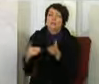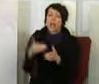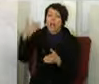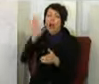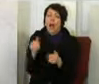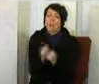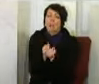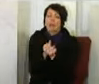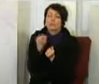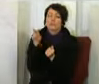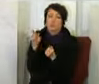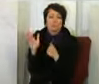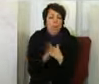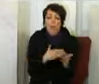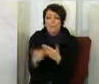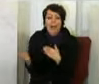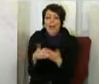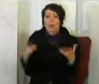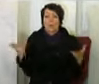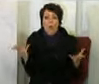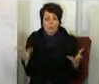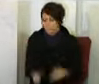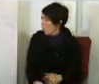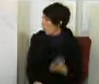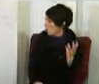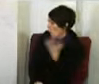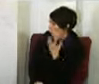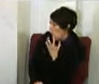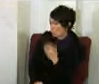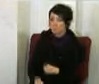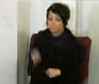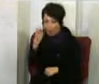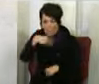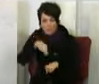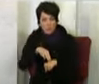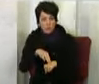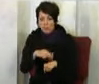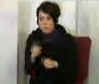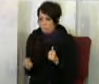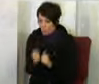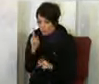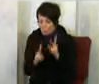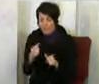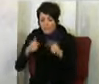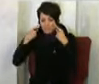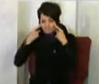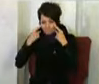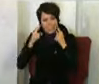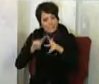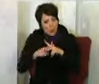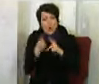God loves you no matter what. And of course, like most people probably would, I started crying.